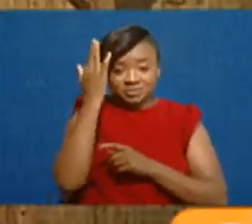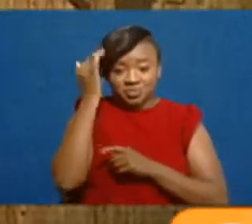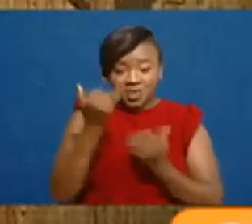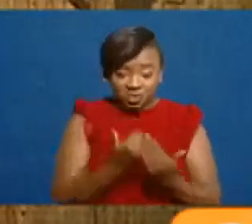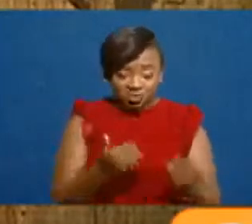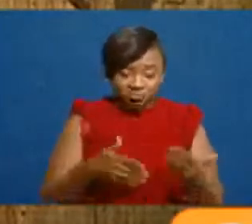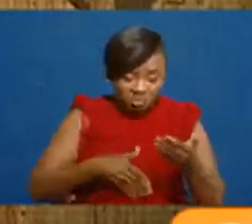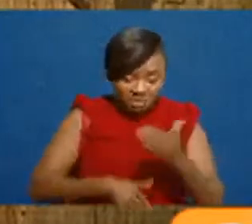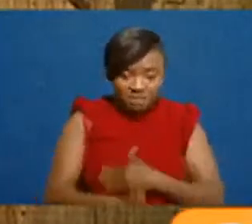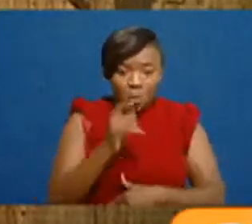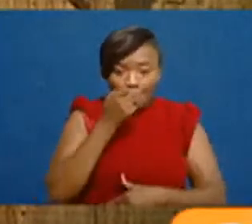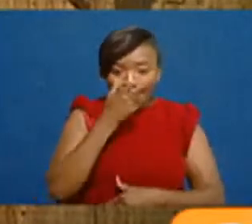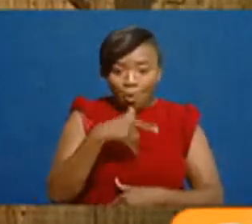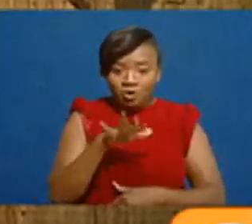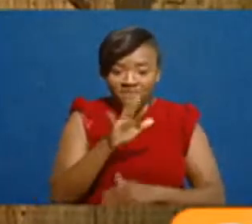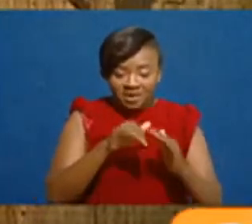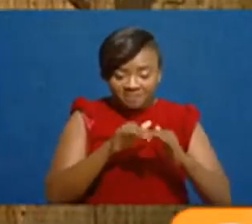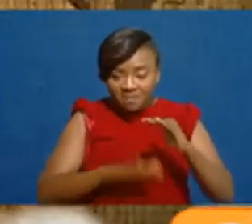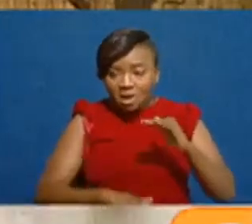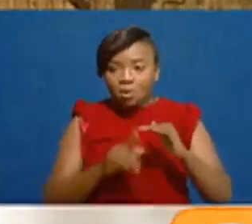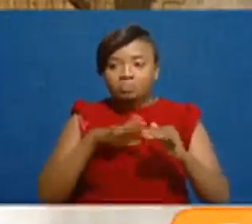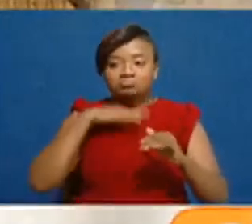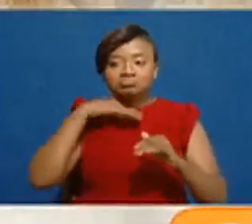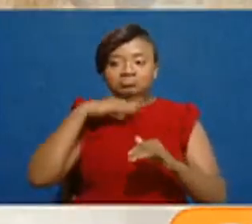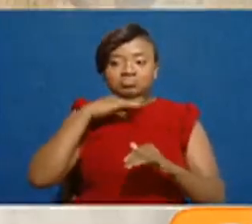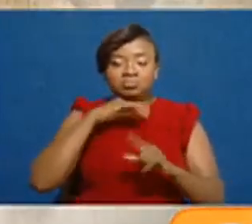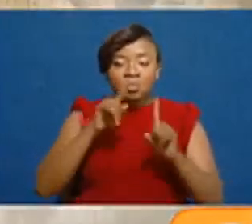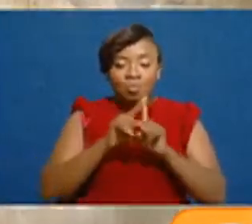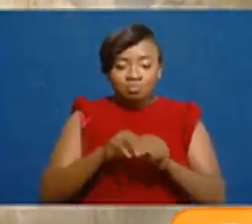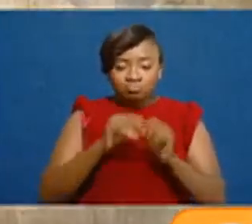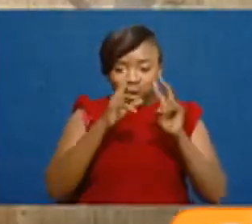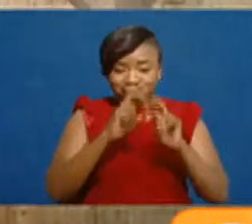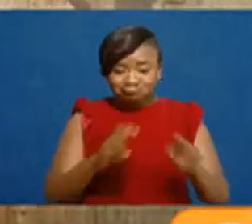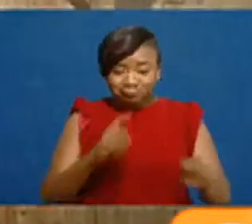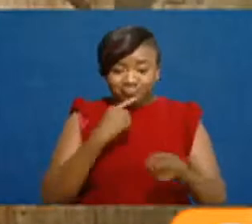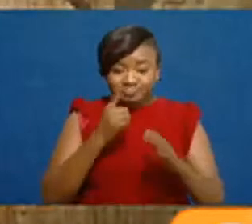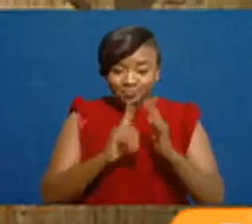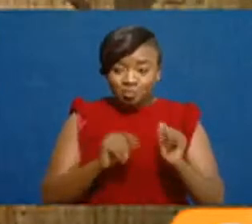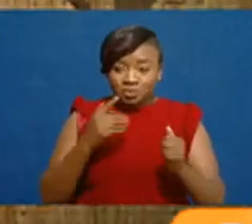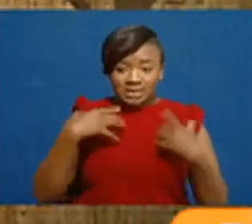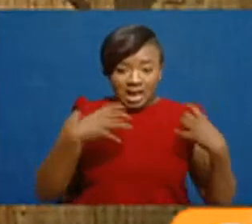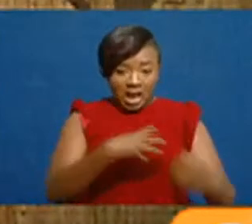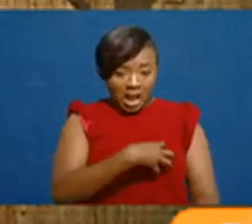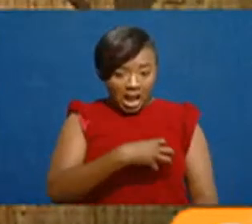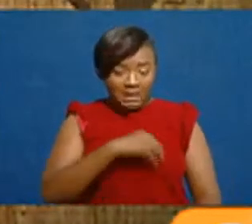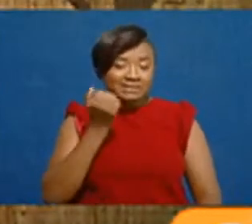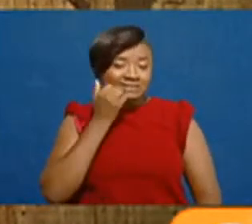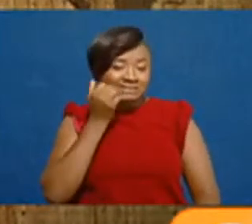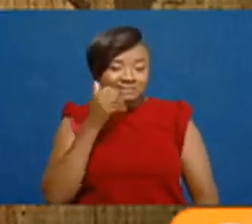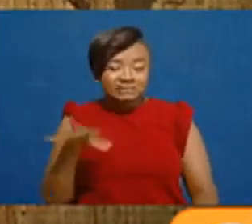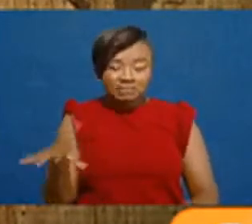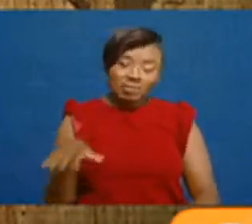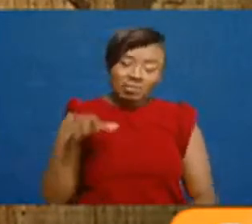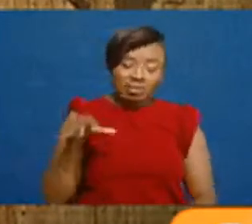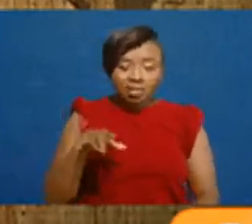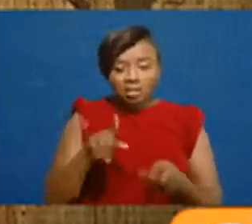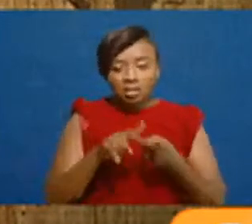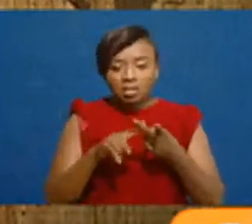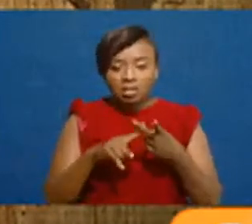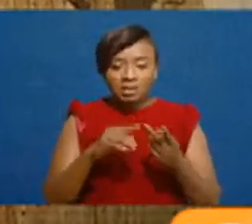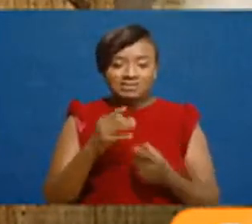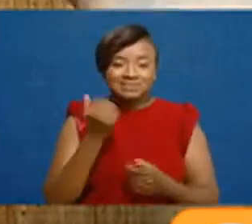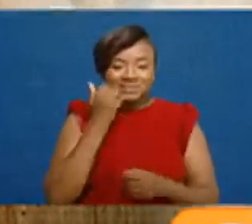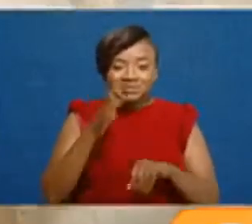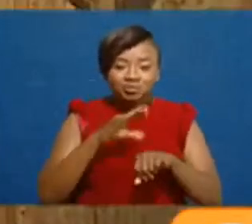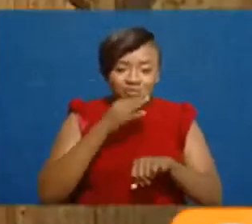children under 5 years. In the report, non-communicable diseases including heart disease, stroke, diabetes, lung